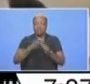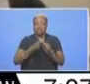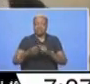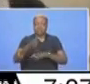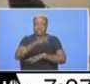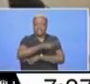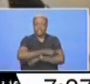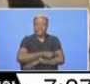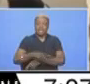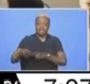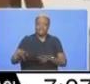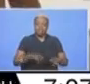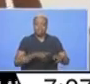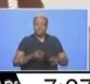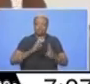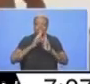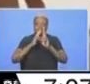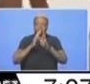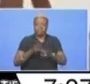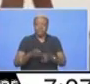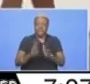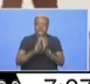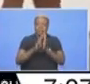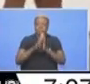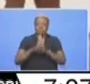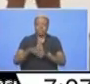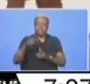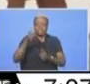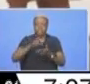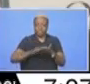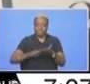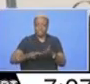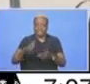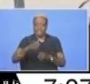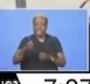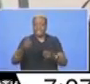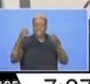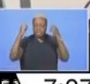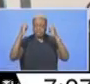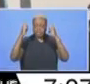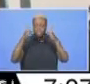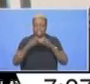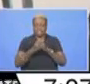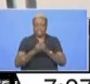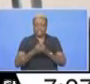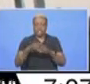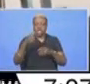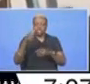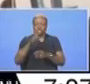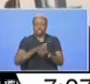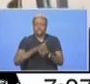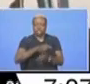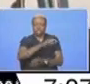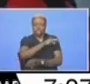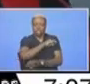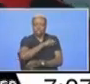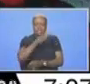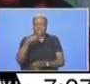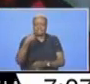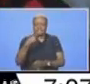to respond at a moment's notice in any emergency. Dr. de Gorval says the facilities in Abaco were also